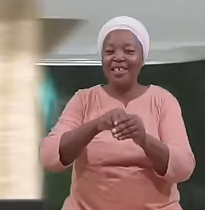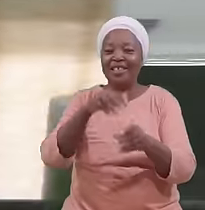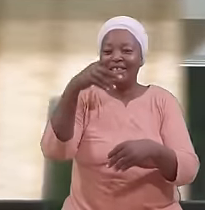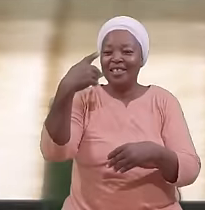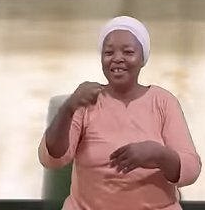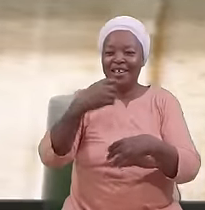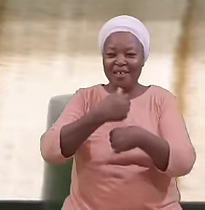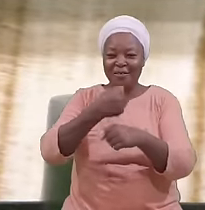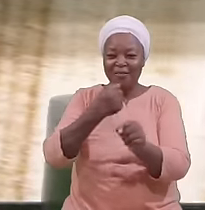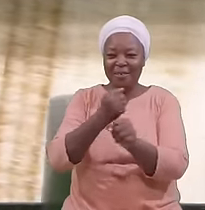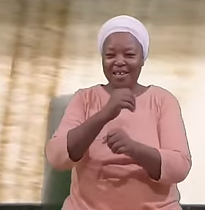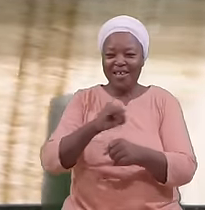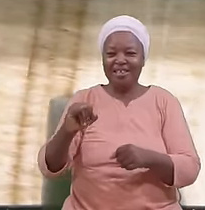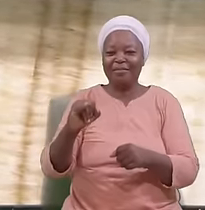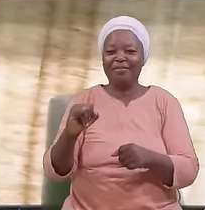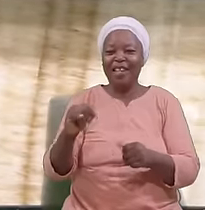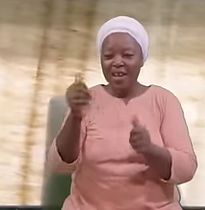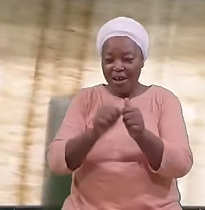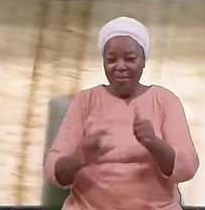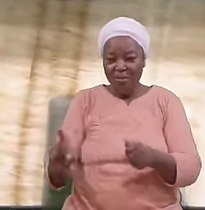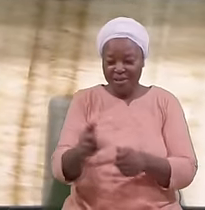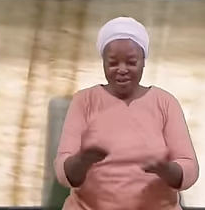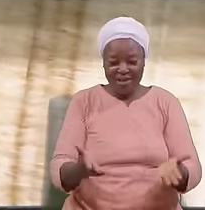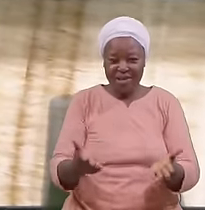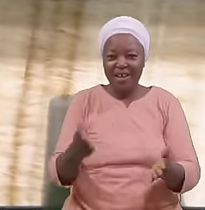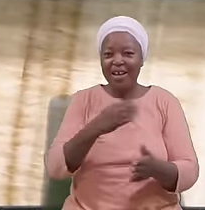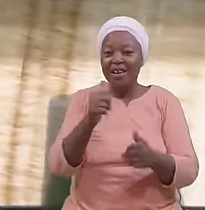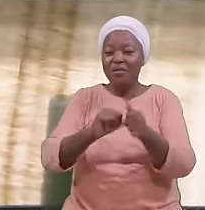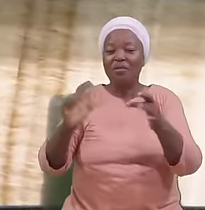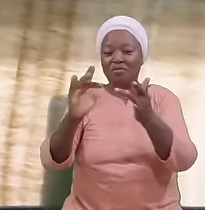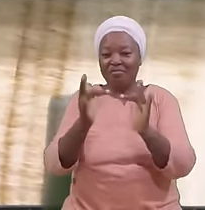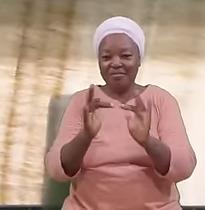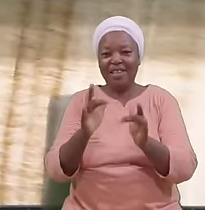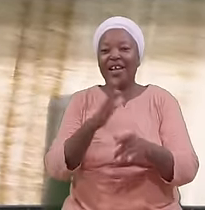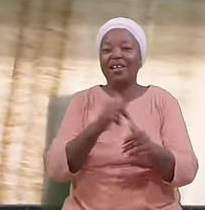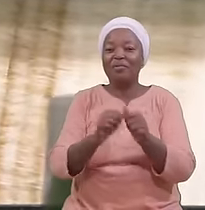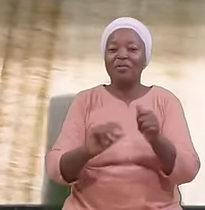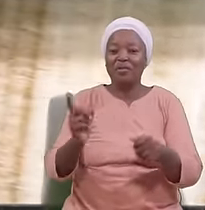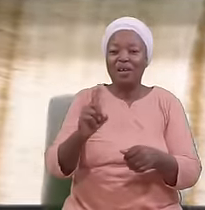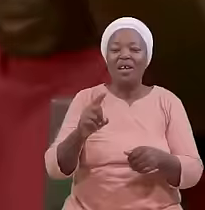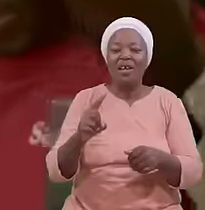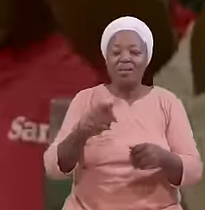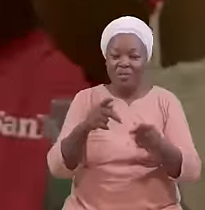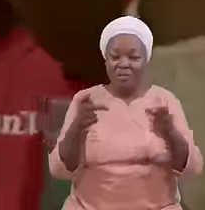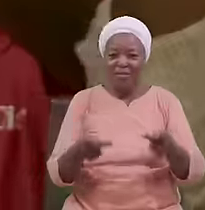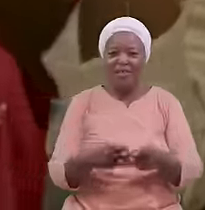Everyone here, everyone online, everyone everywhere, miracle